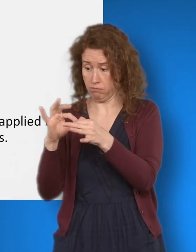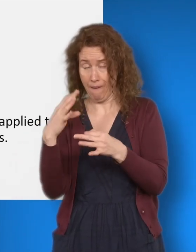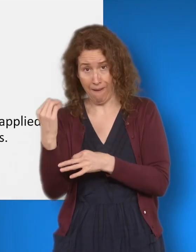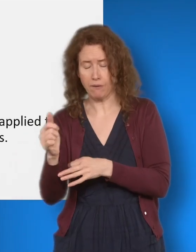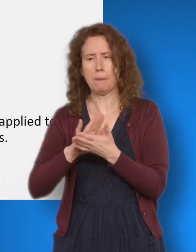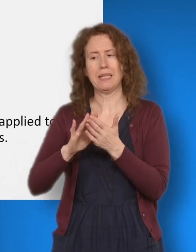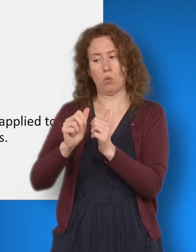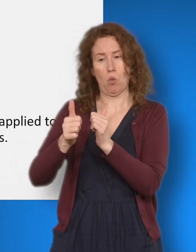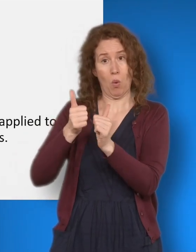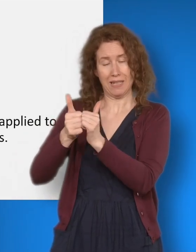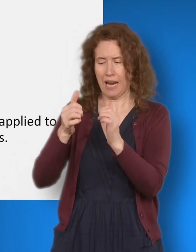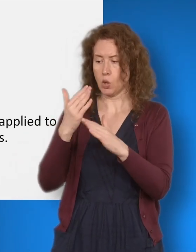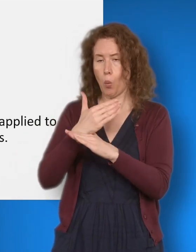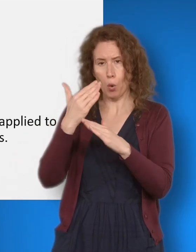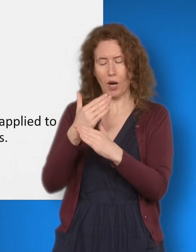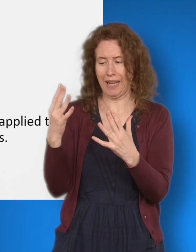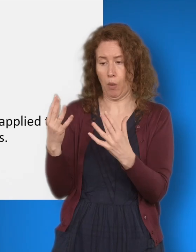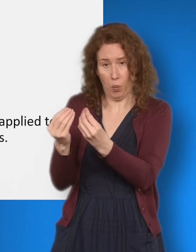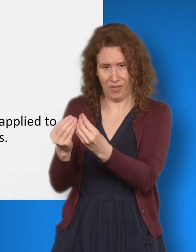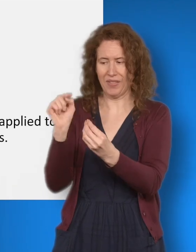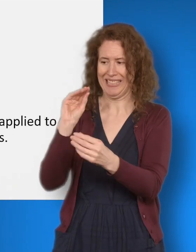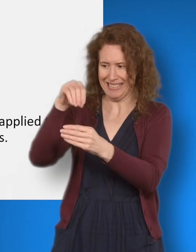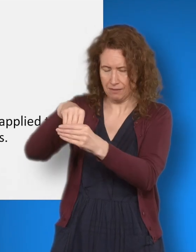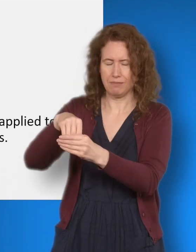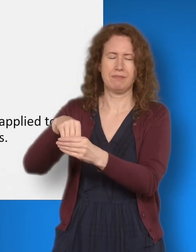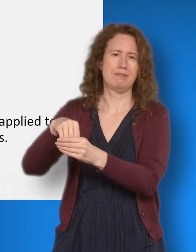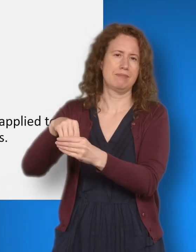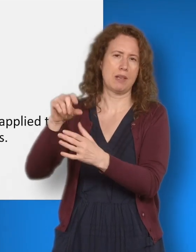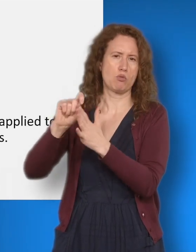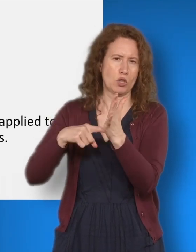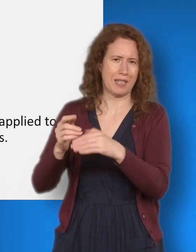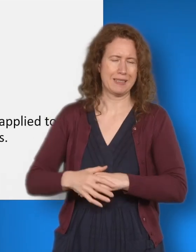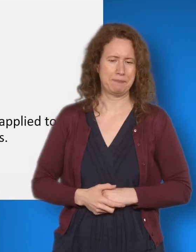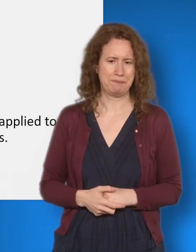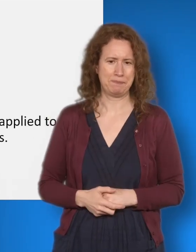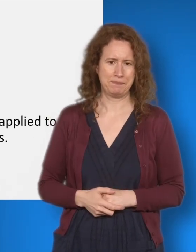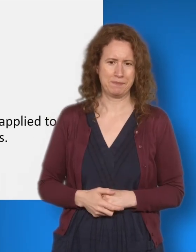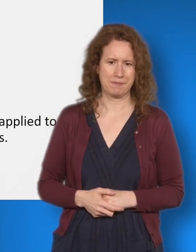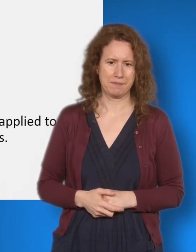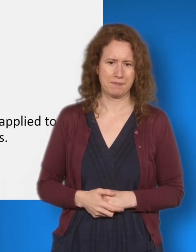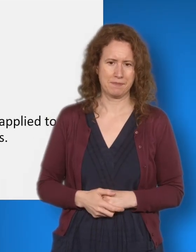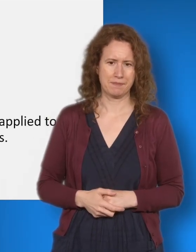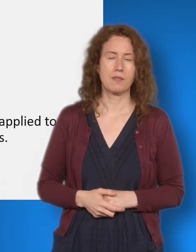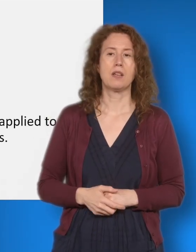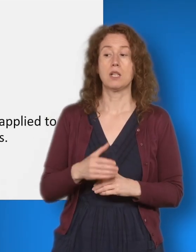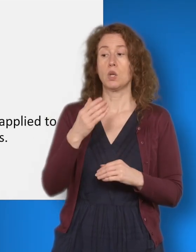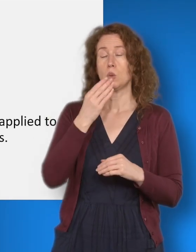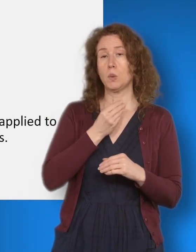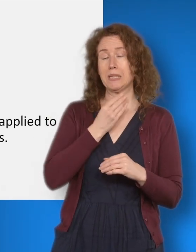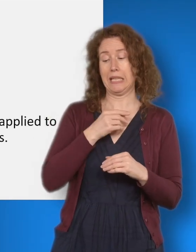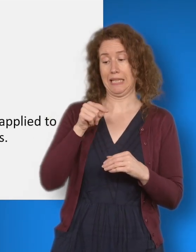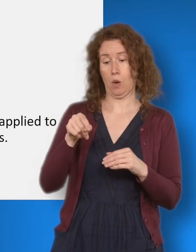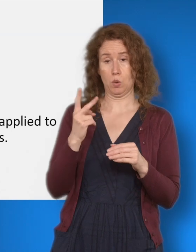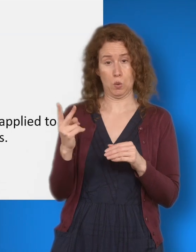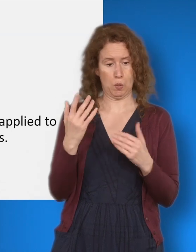the organizations working on a particular project. So using